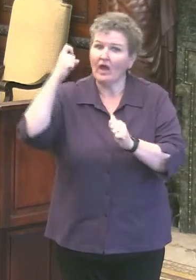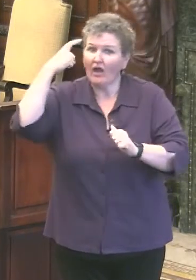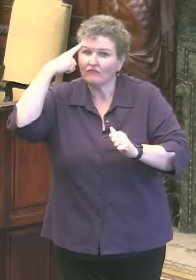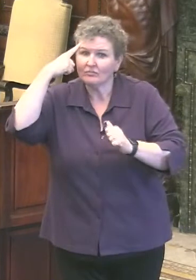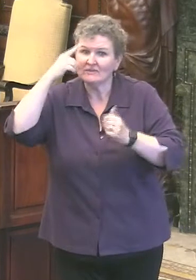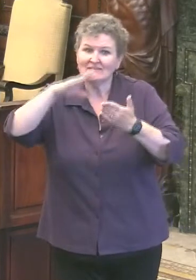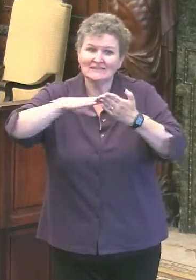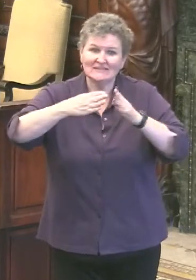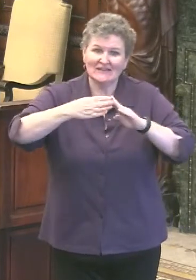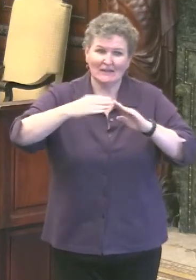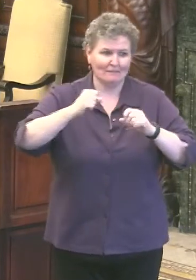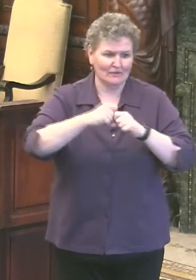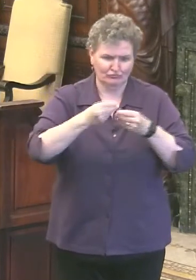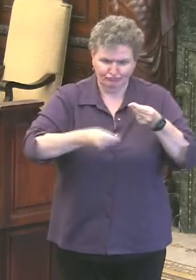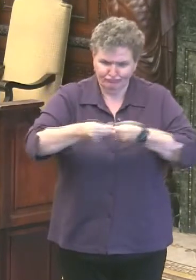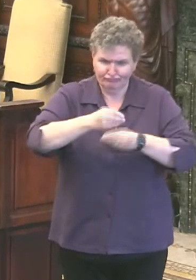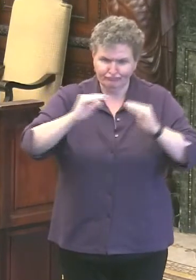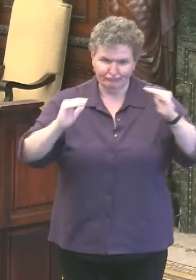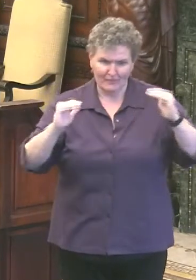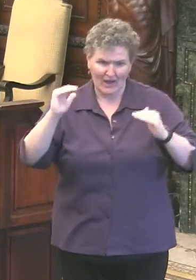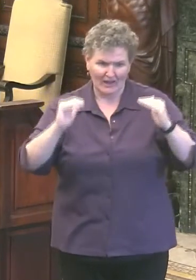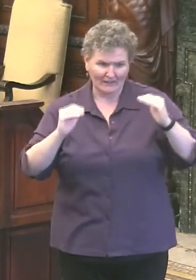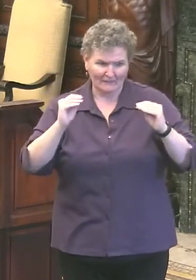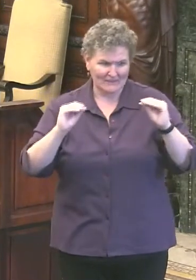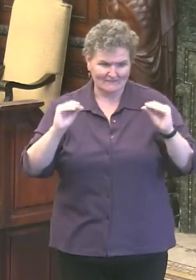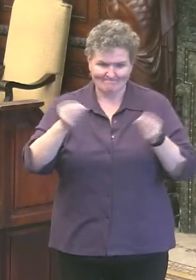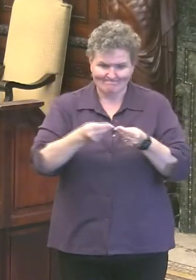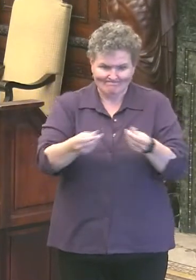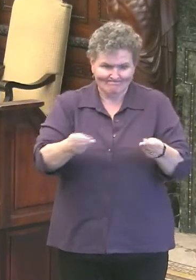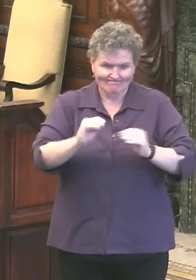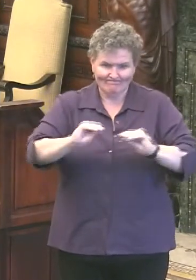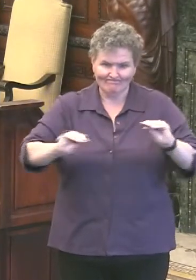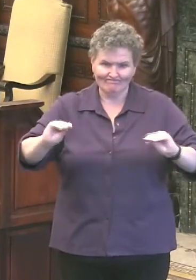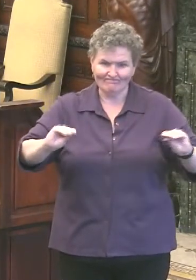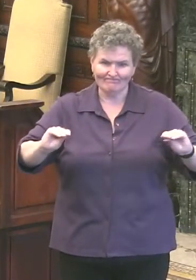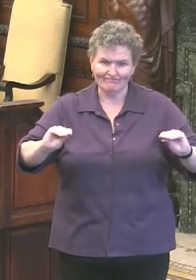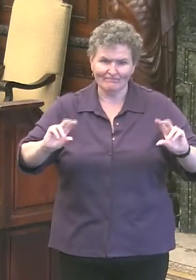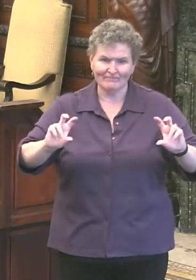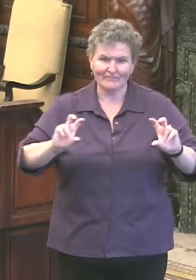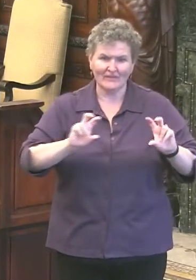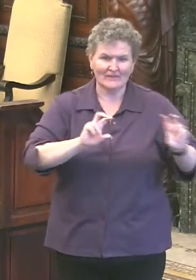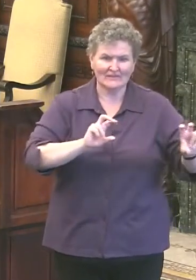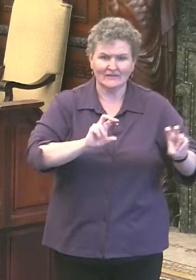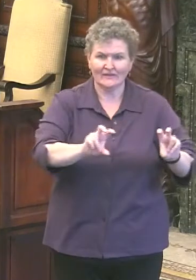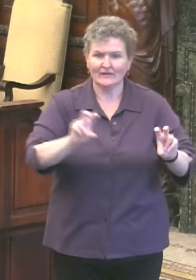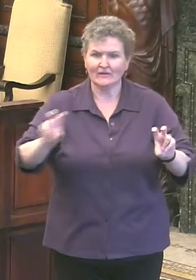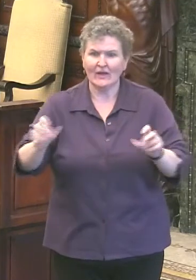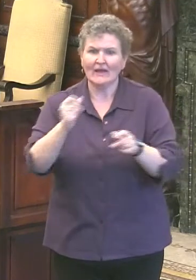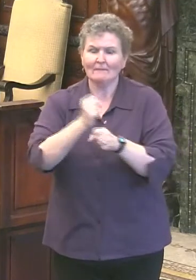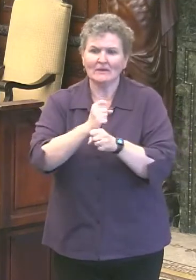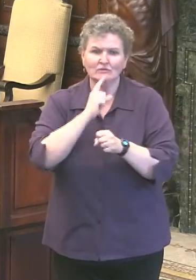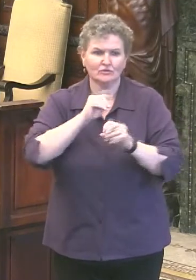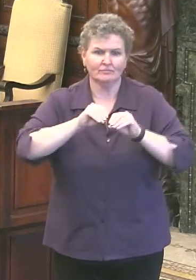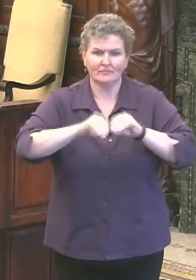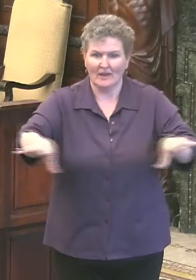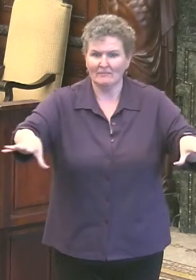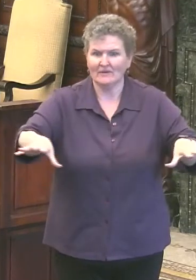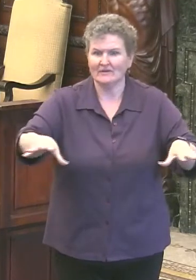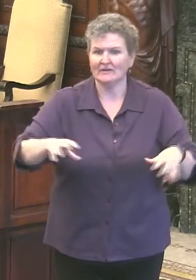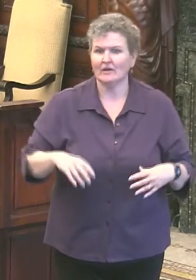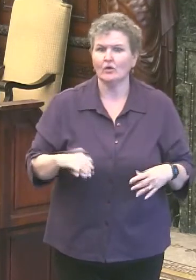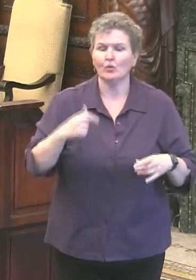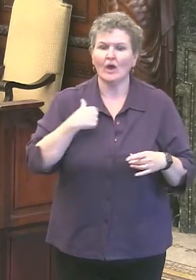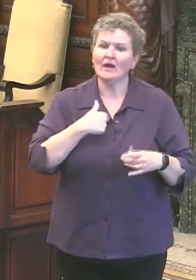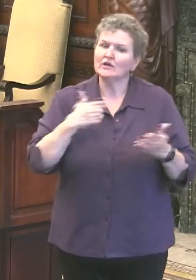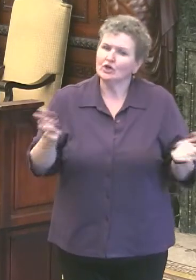some of the monies that schools have had to spend in order to deal with the pandemic. And so we are encouraging everyone